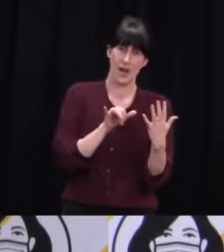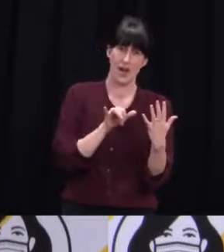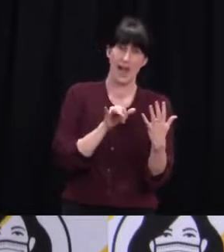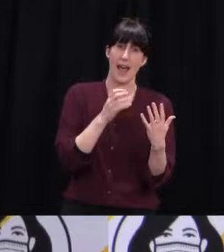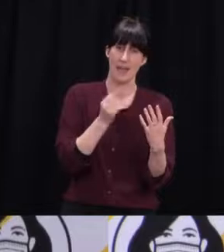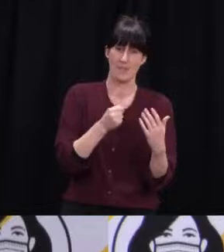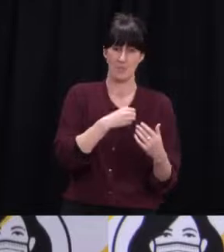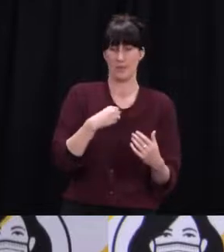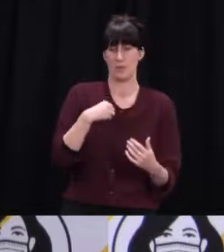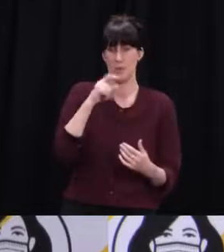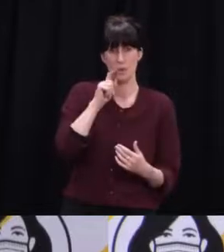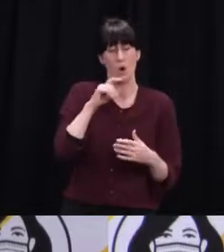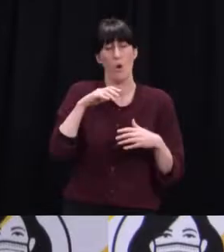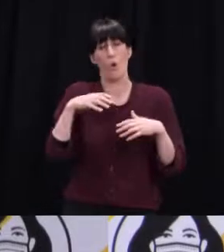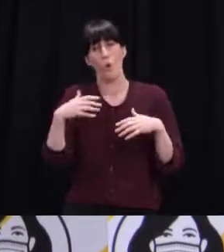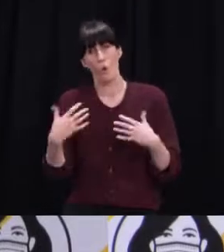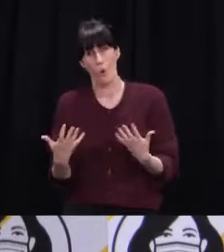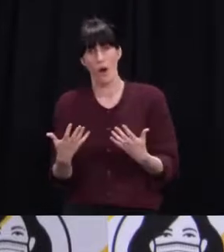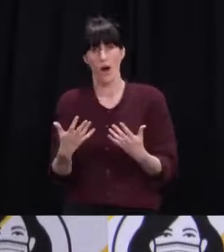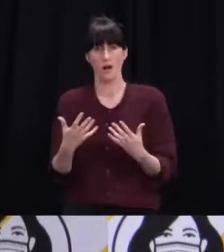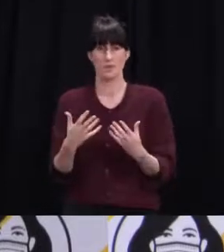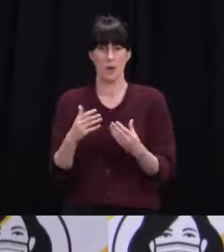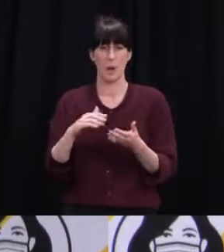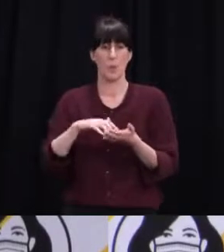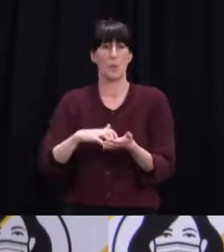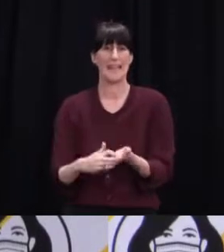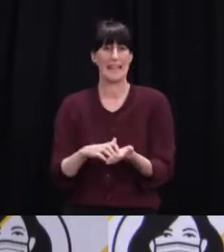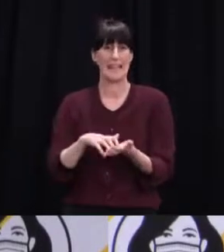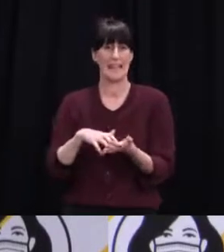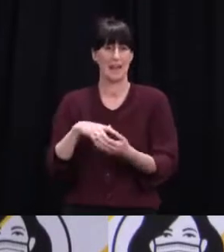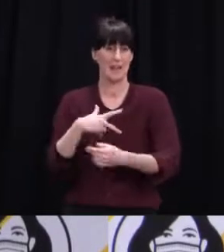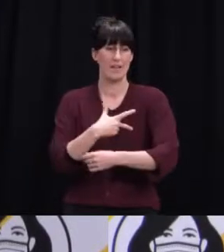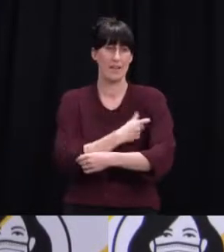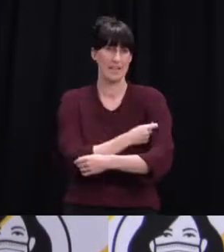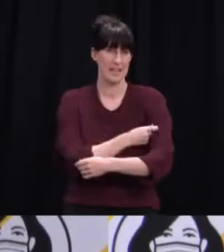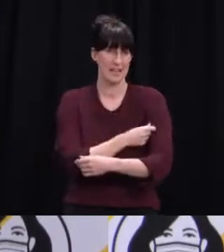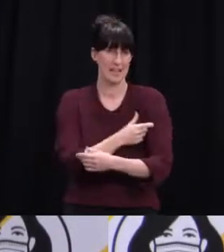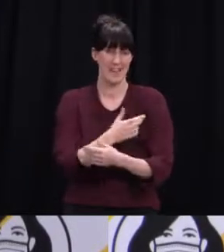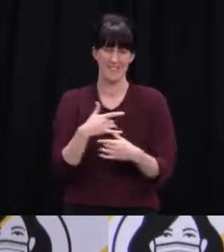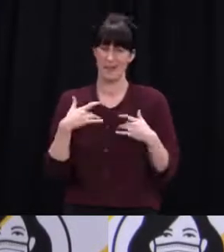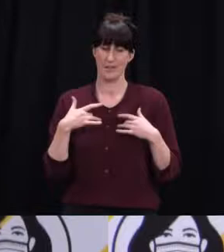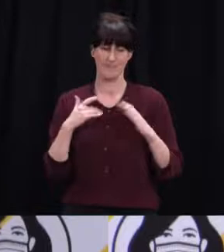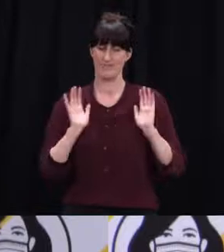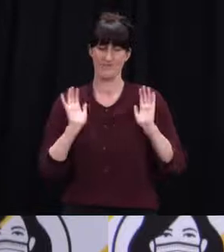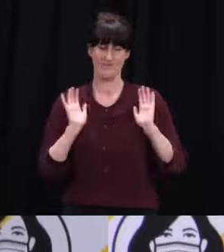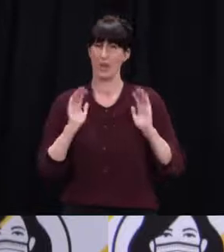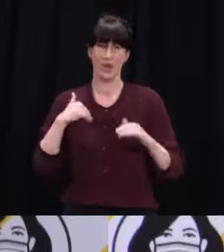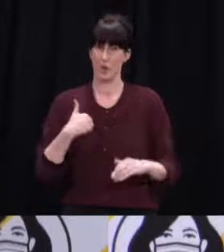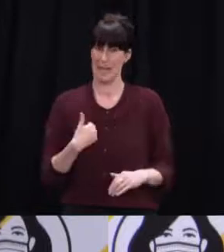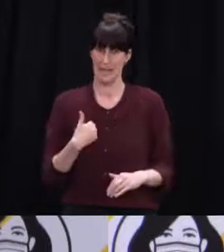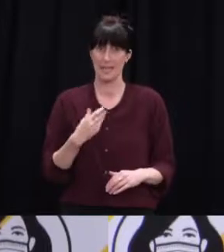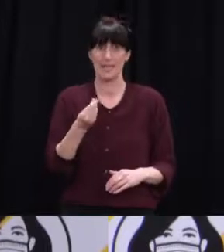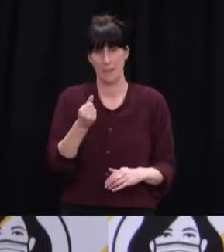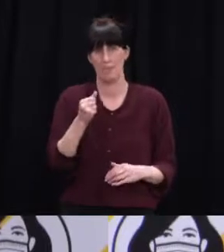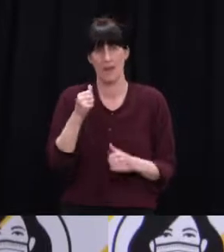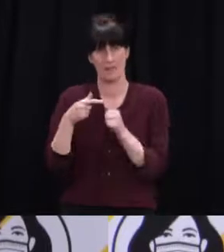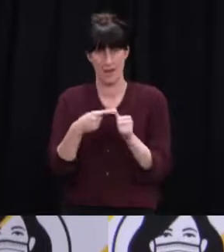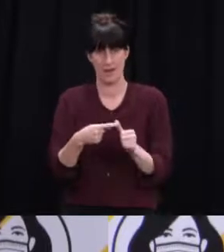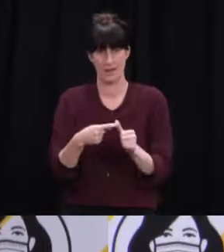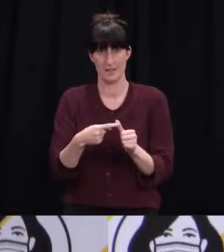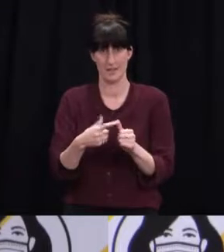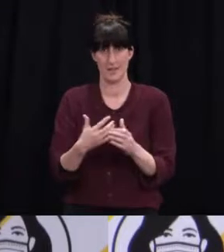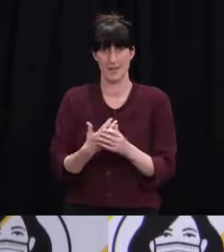those 732 people may have got either saline or a diluted dose of the vaccine, that actually, because there was